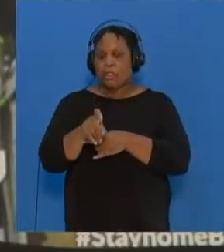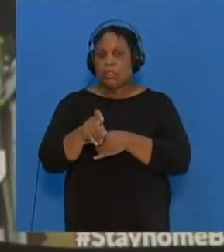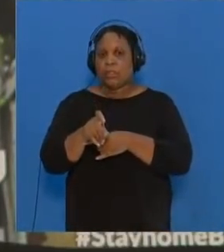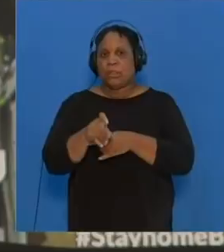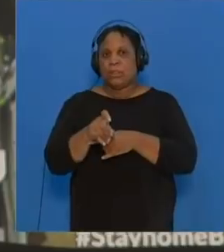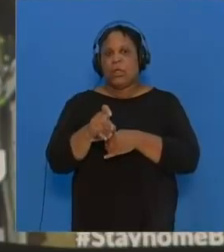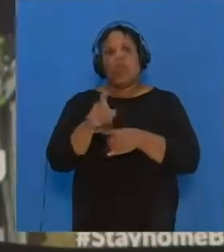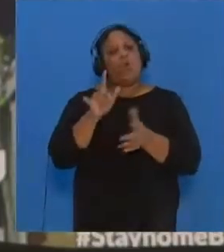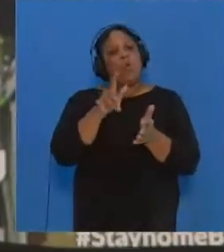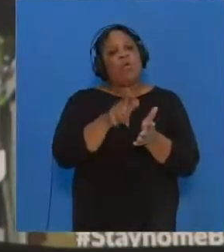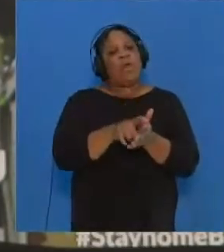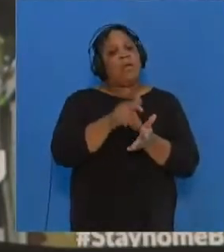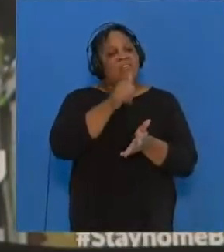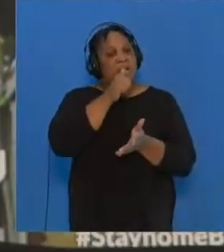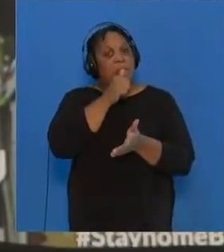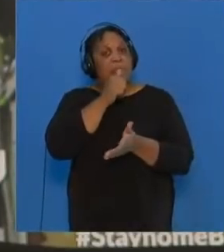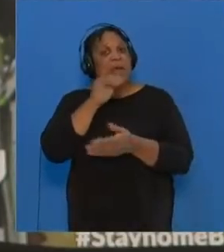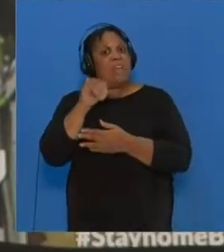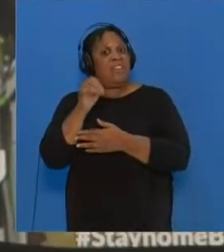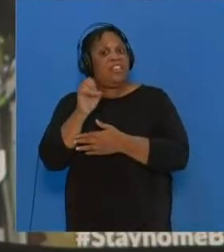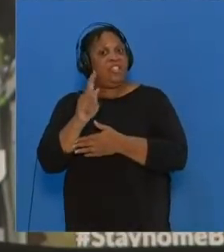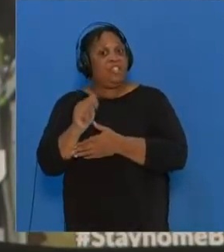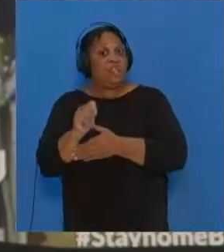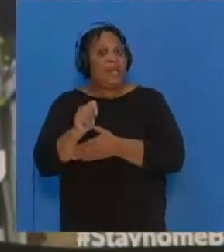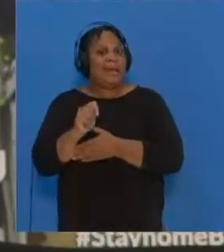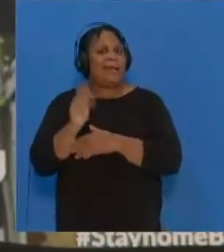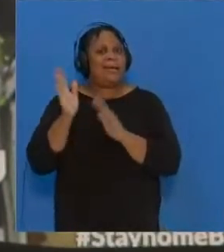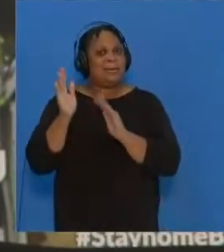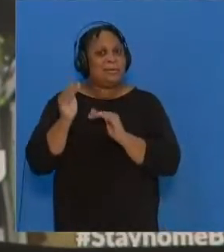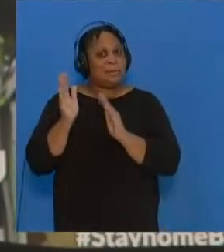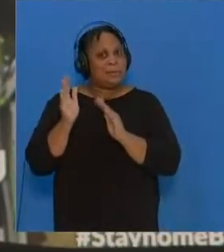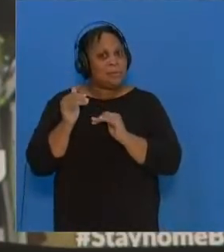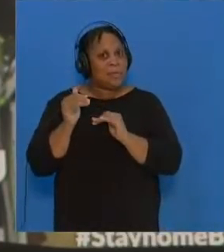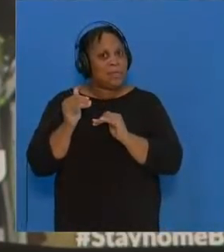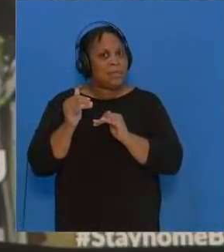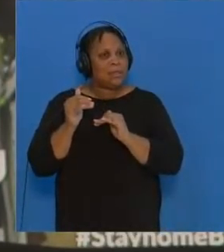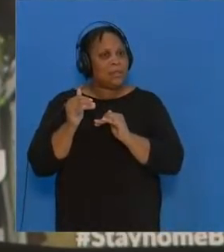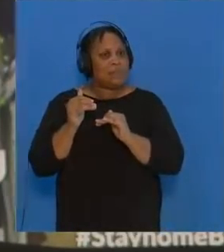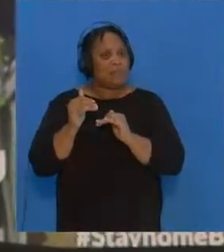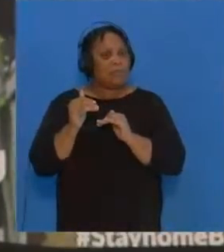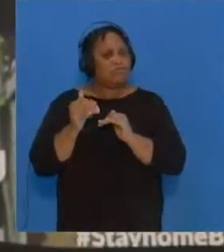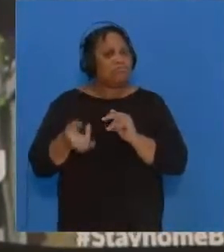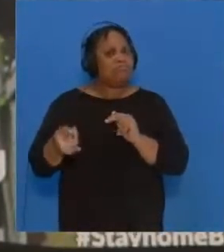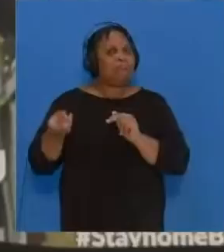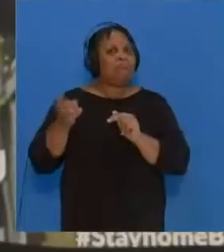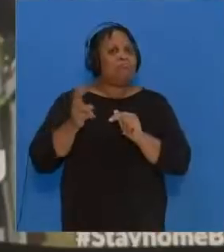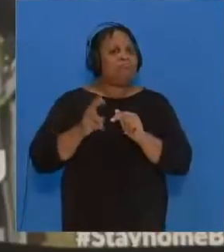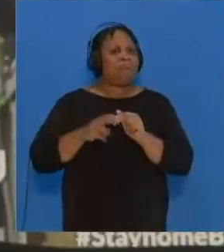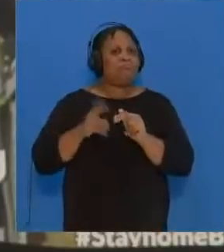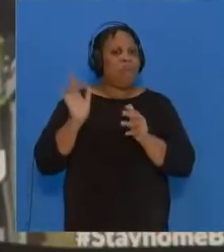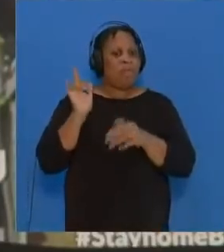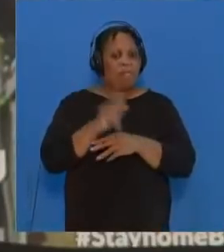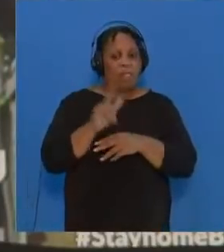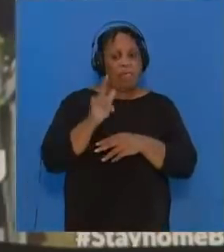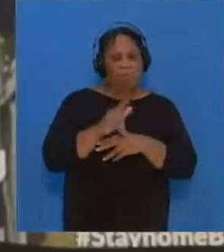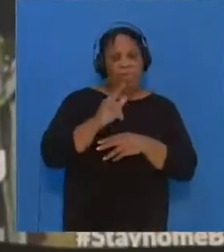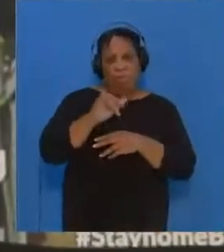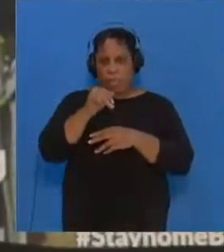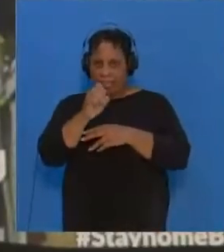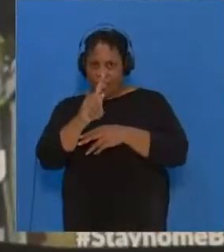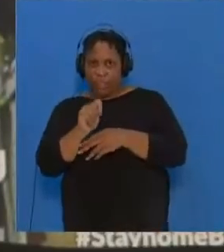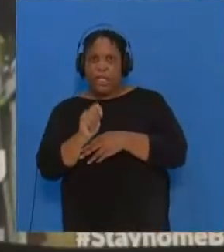the airport private jet area expecting to be a rise in jets coming in,